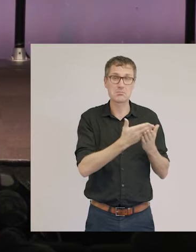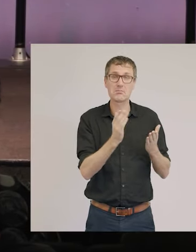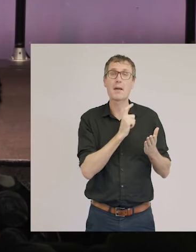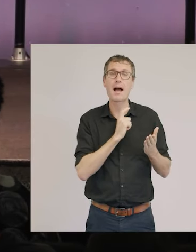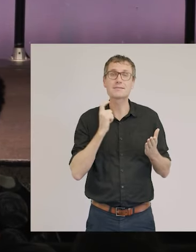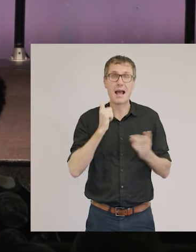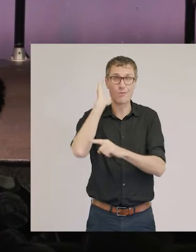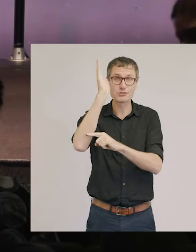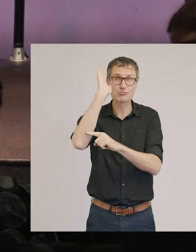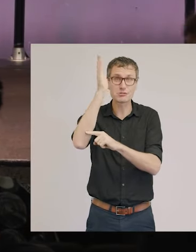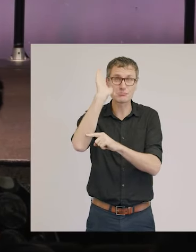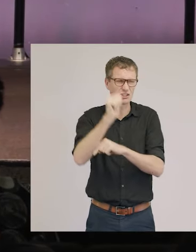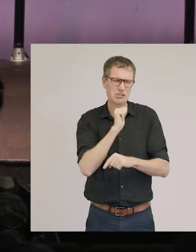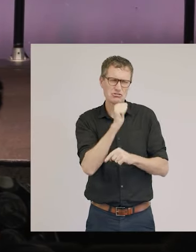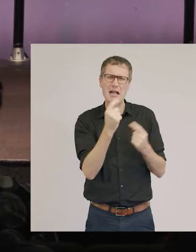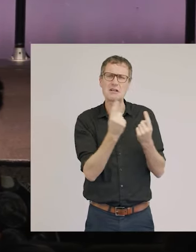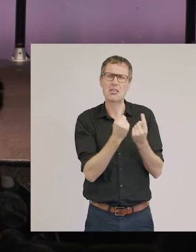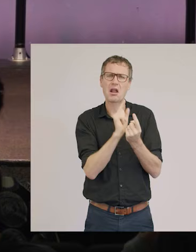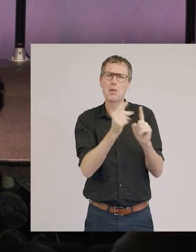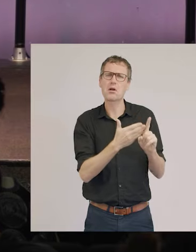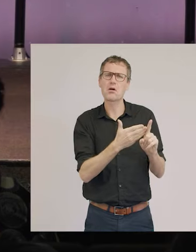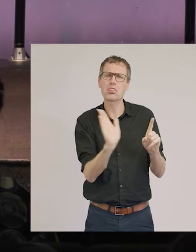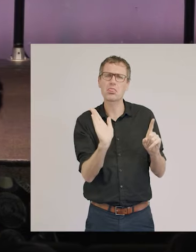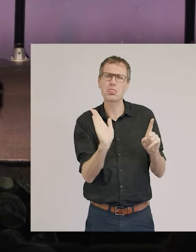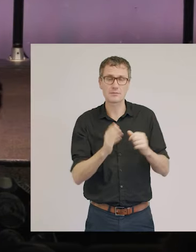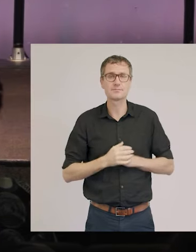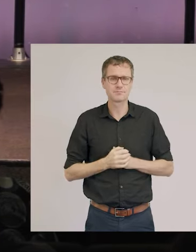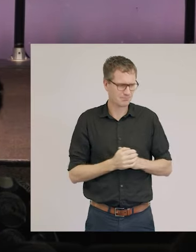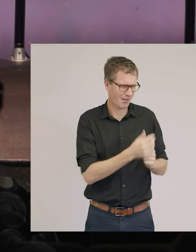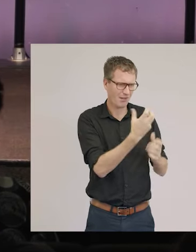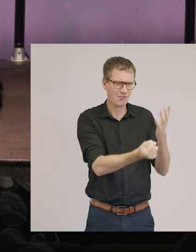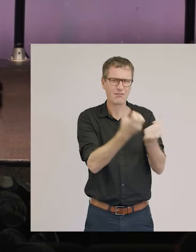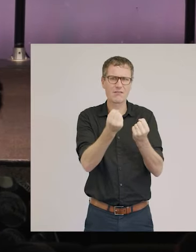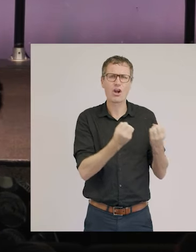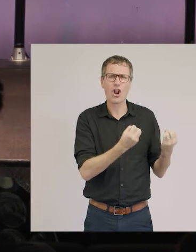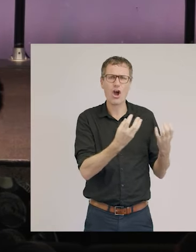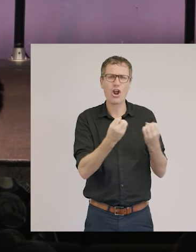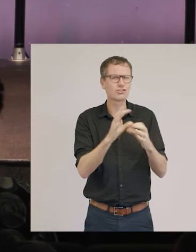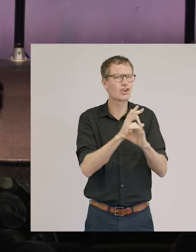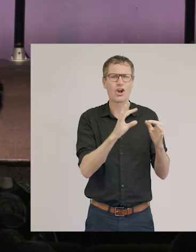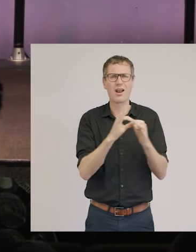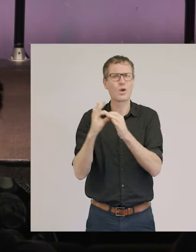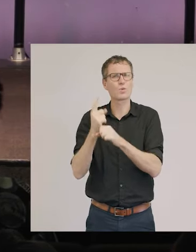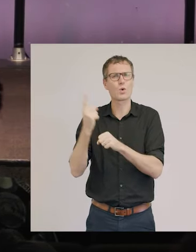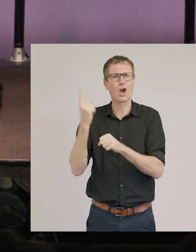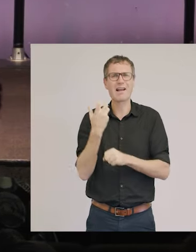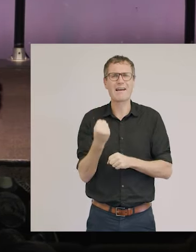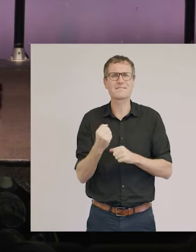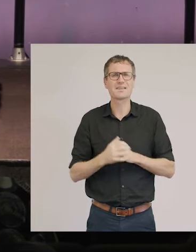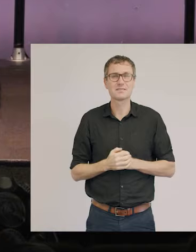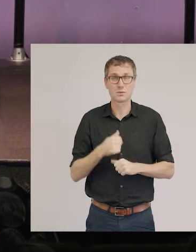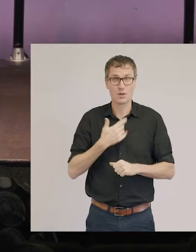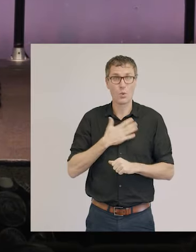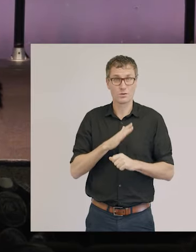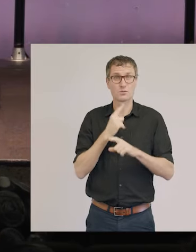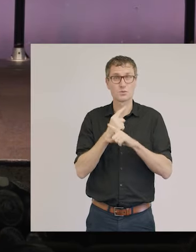even pastors preaching funny things. There's all sorts of stuff that's going on that is not necessarily of God. And so